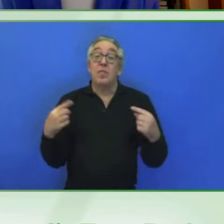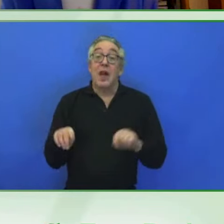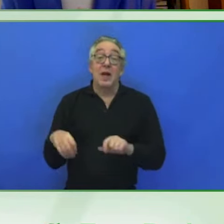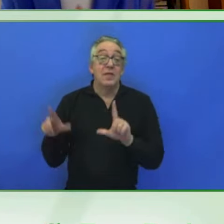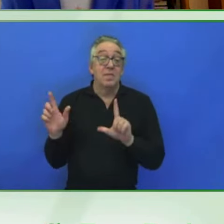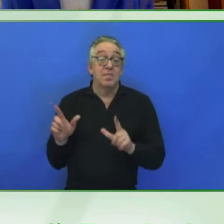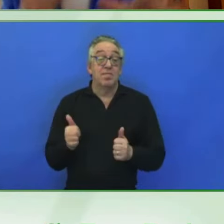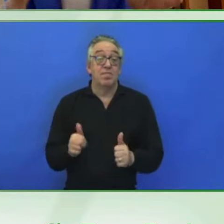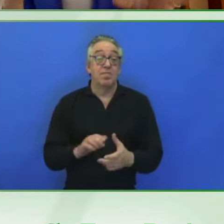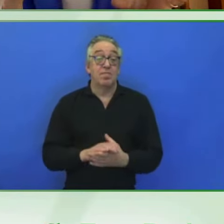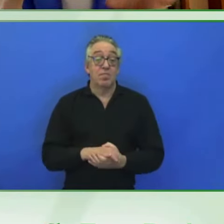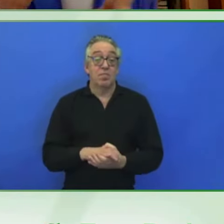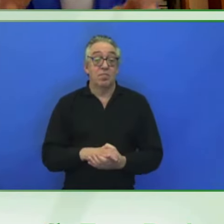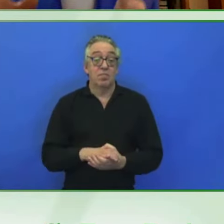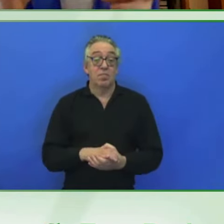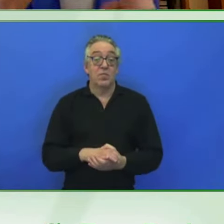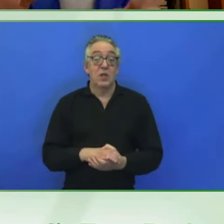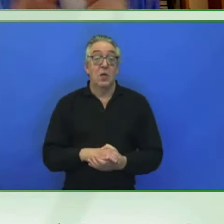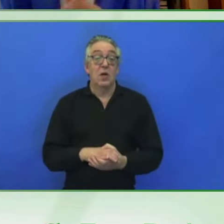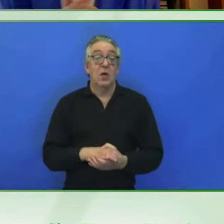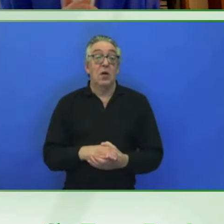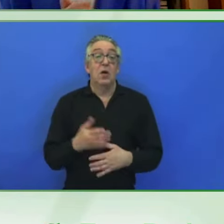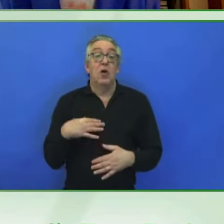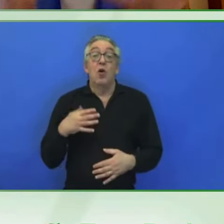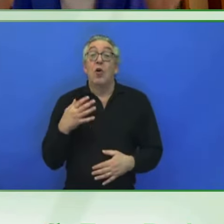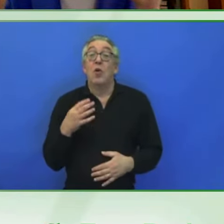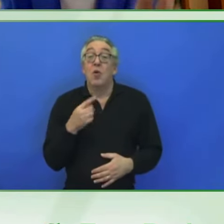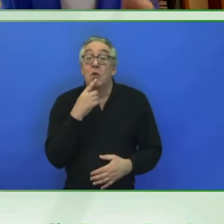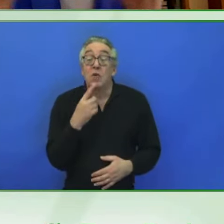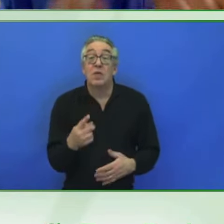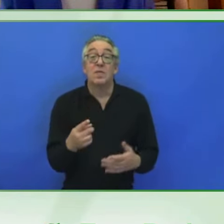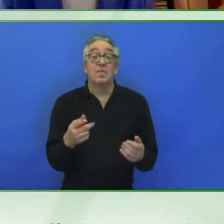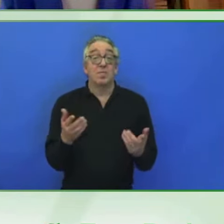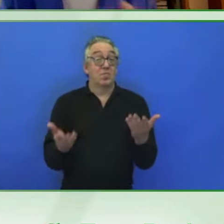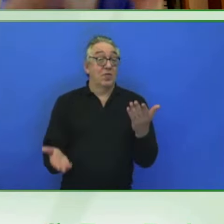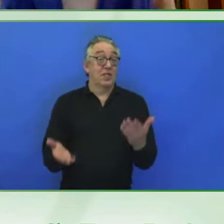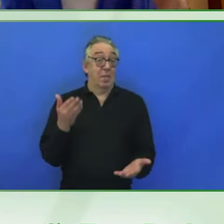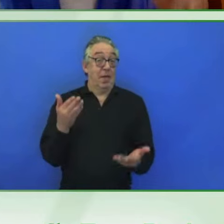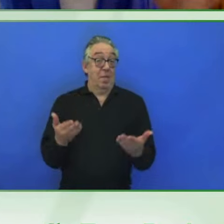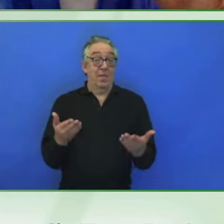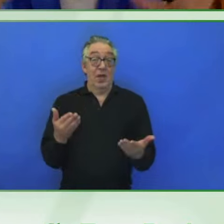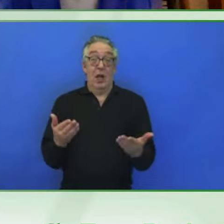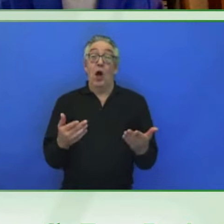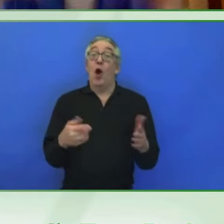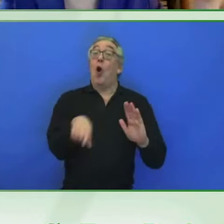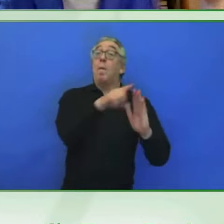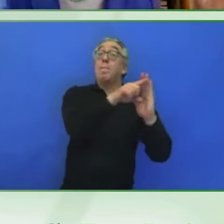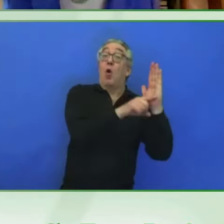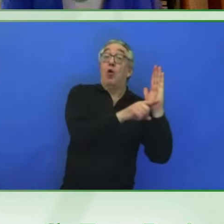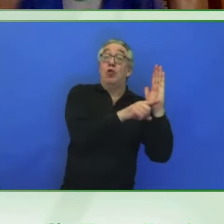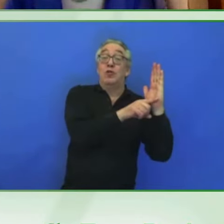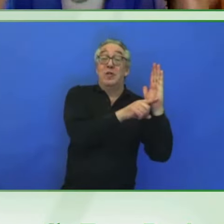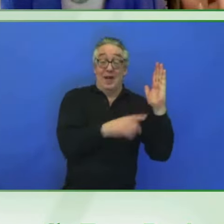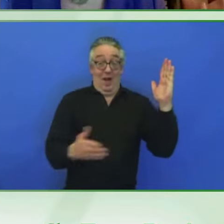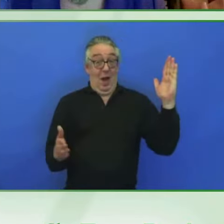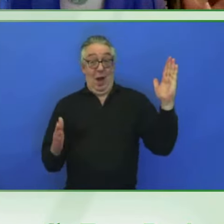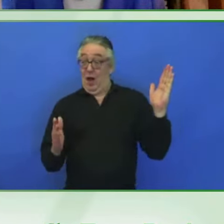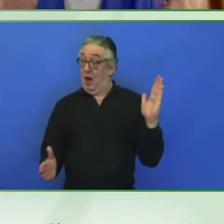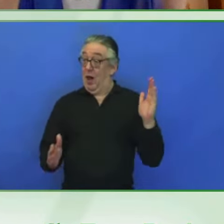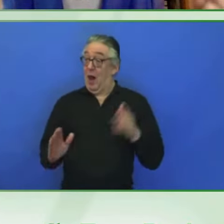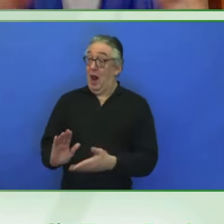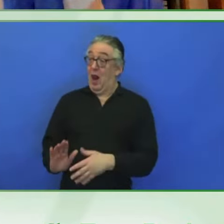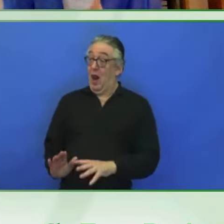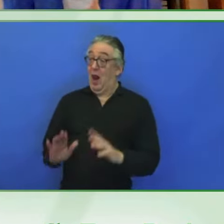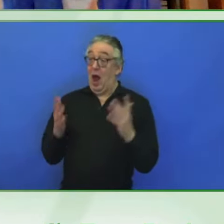also want to point out that there can be a big difference between policy and practice. Transport for London has some wonderful